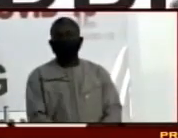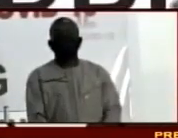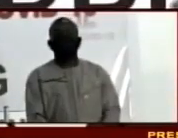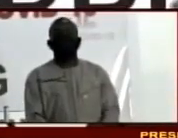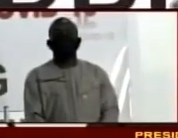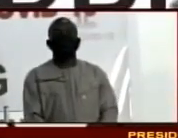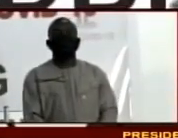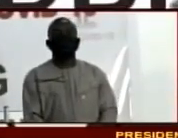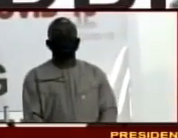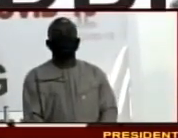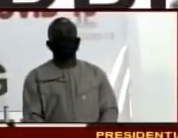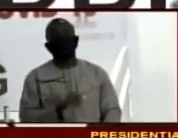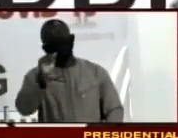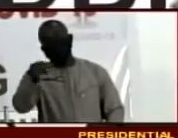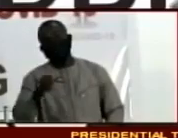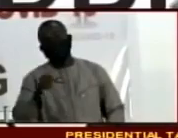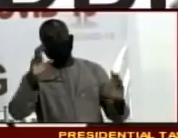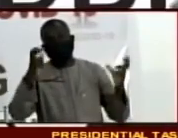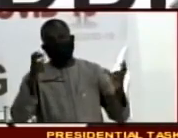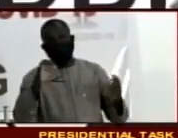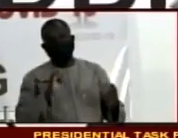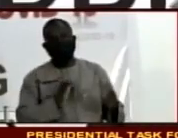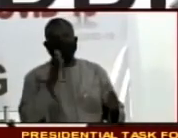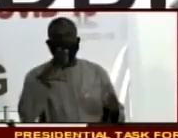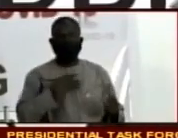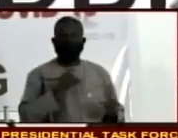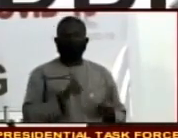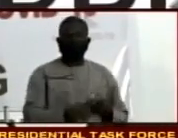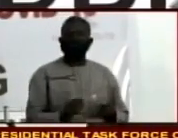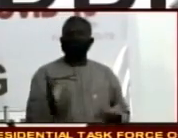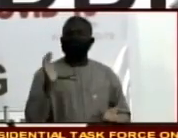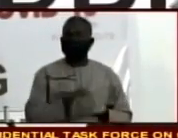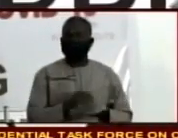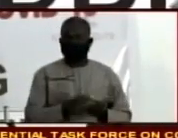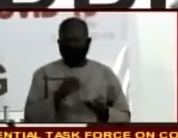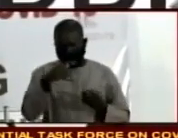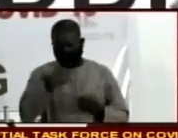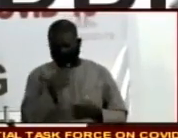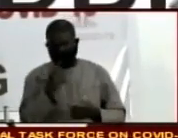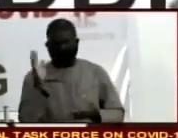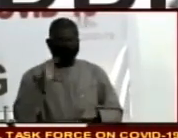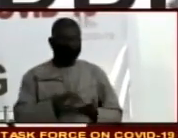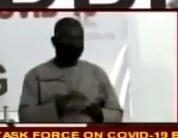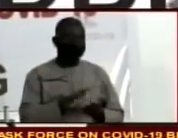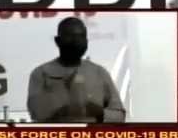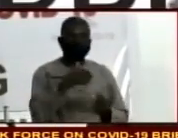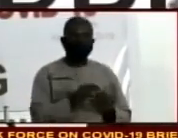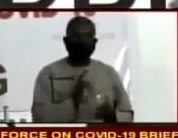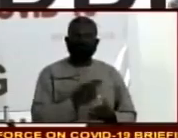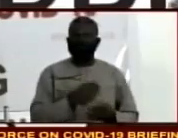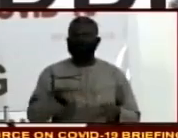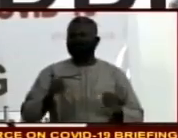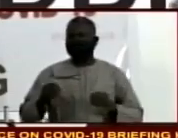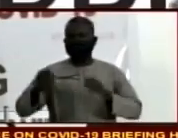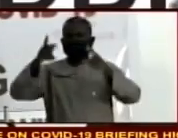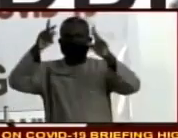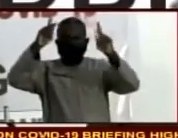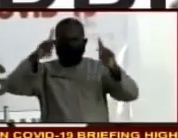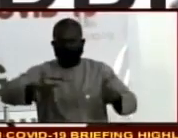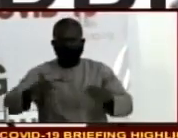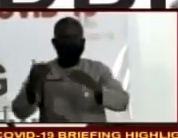In terms of other issues, I would like to again emphasize the need for us all to take personal responsibility for our